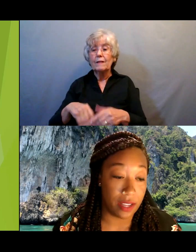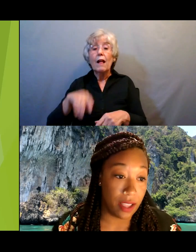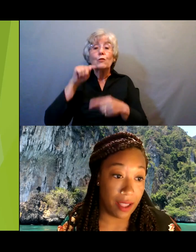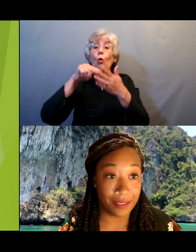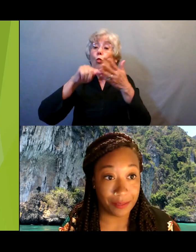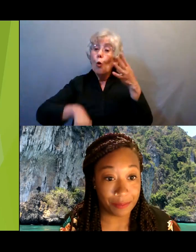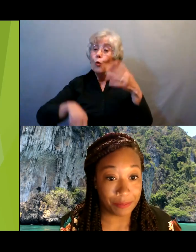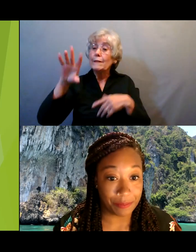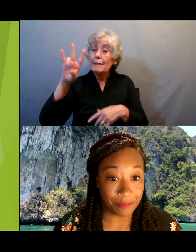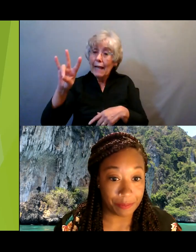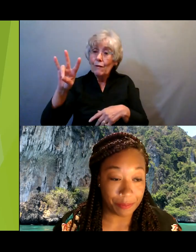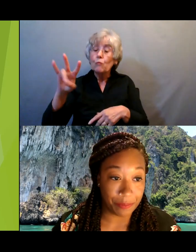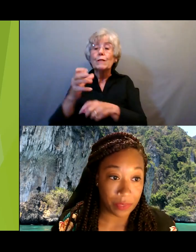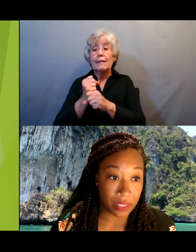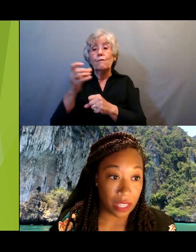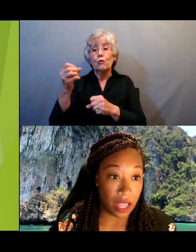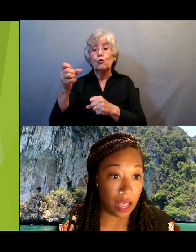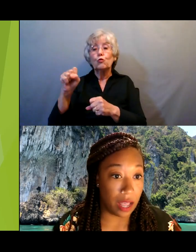funding.